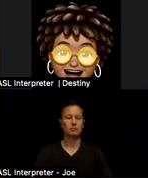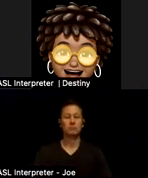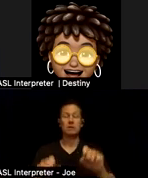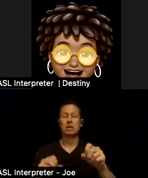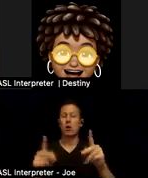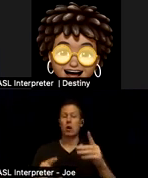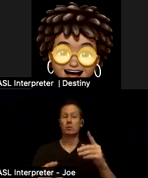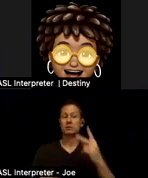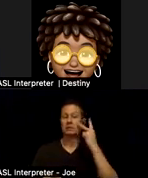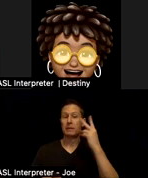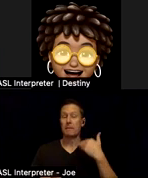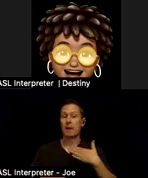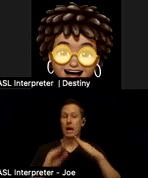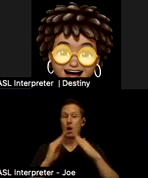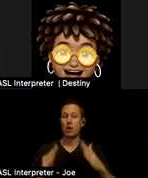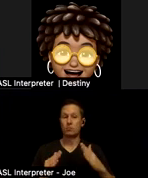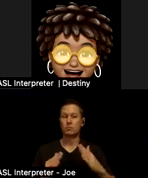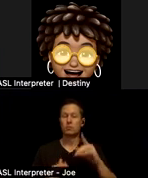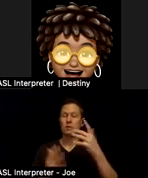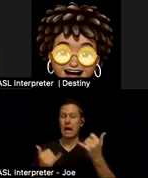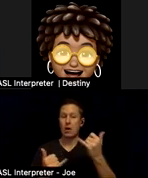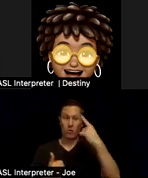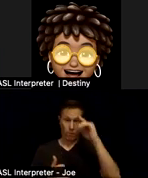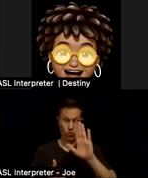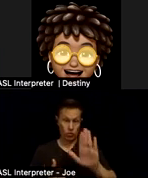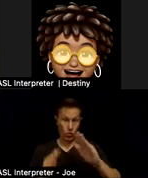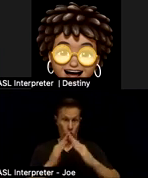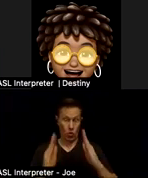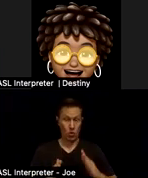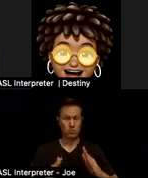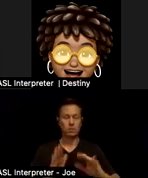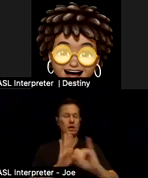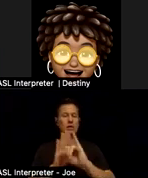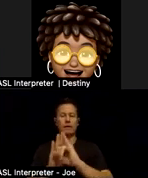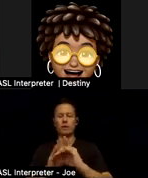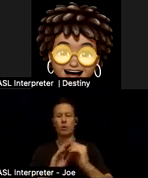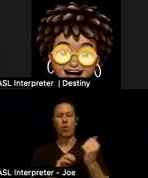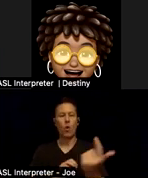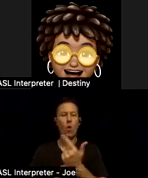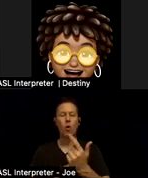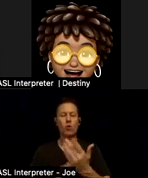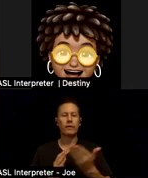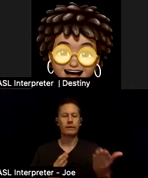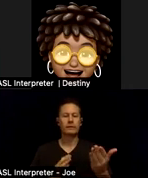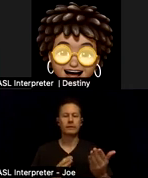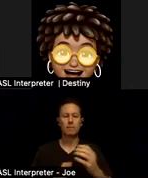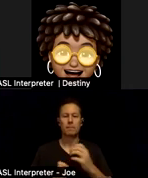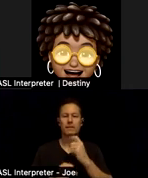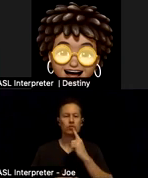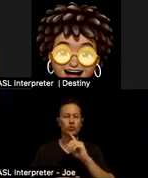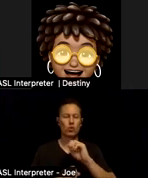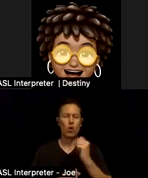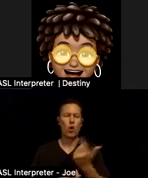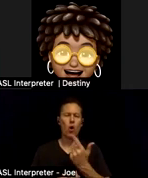I hope you can do the same thing at yours. It's really important to identify all these items. You can pretty much get your entire house secured for the cost of a meal